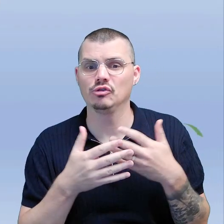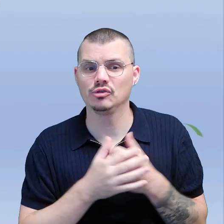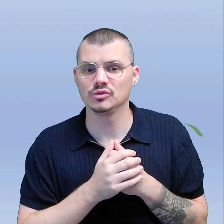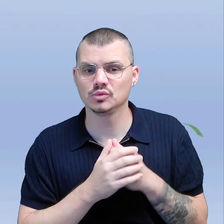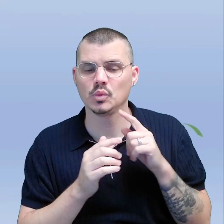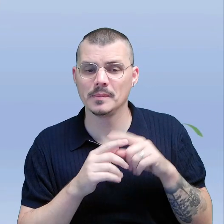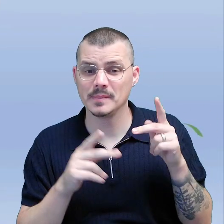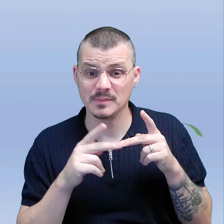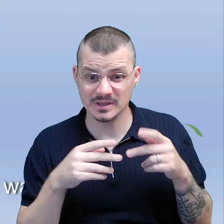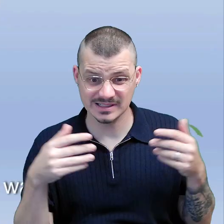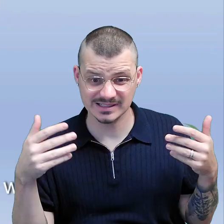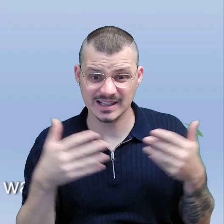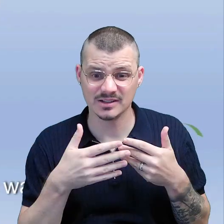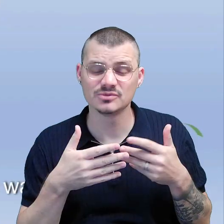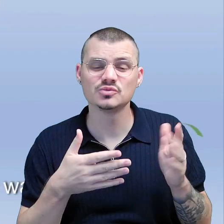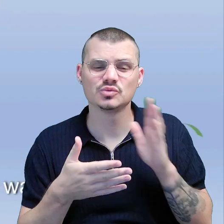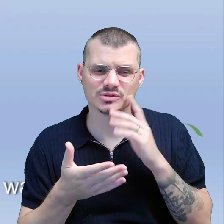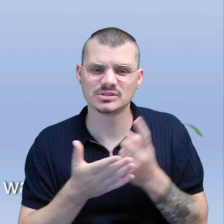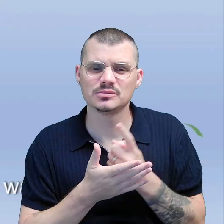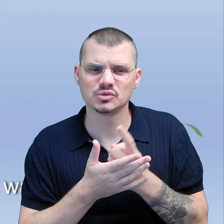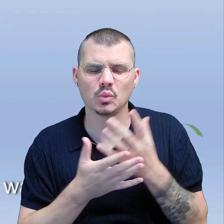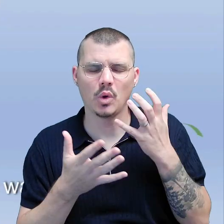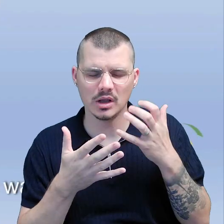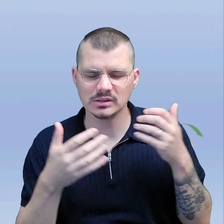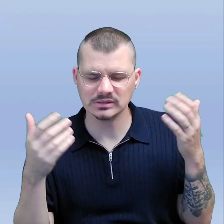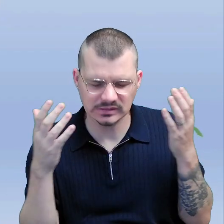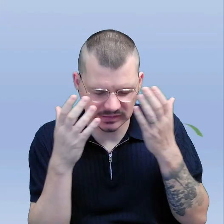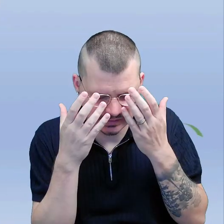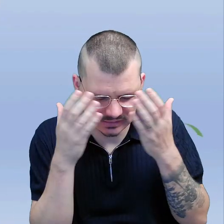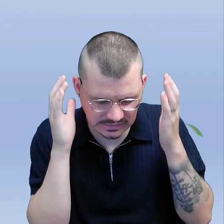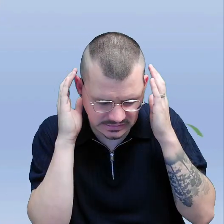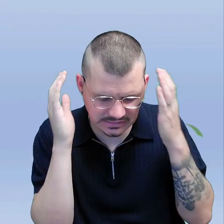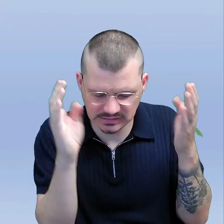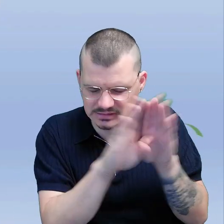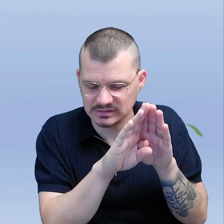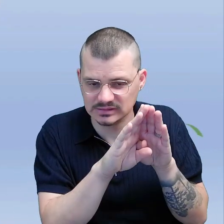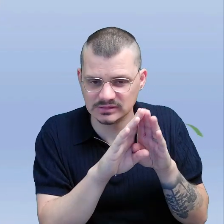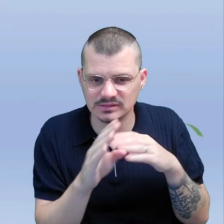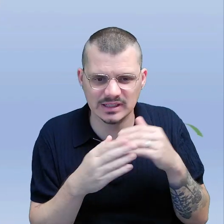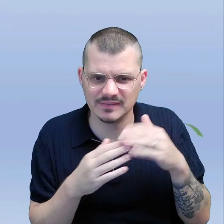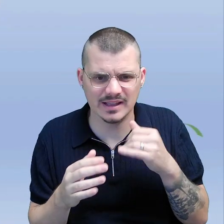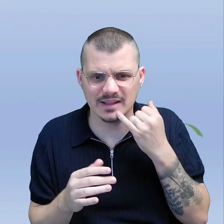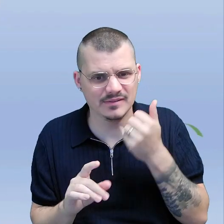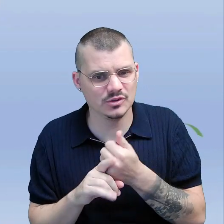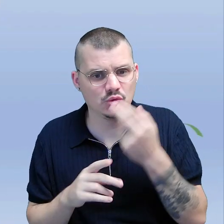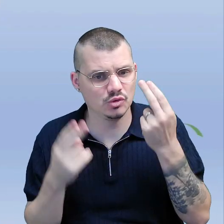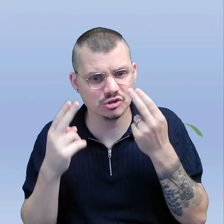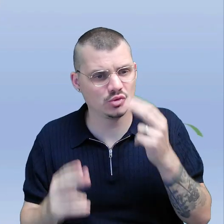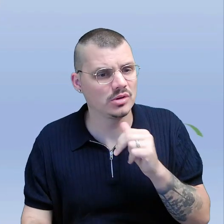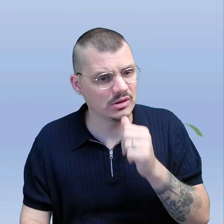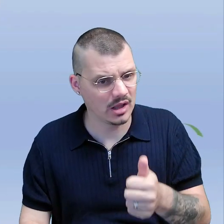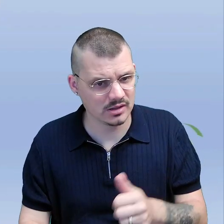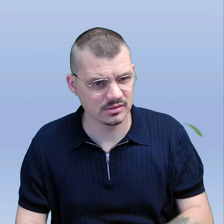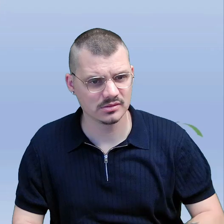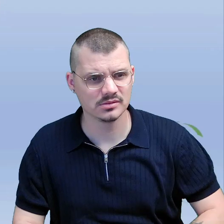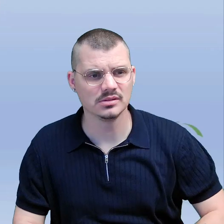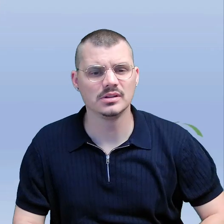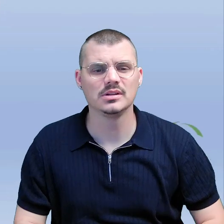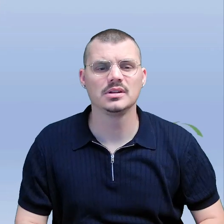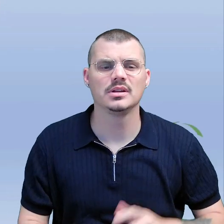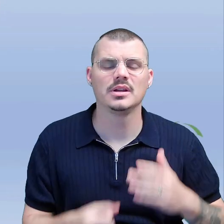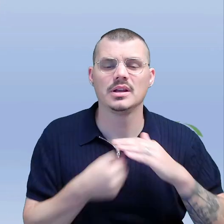Fear. When people are scared, they sometimes want to shut out what's scaring them, even if it's not a hallucination.